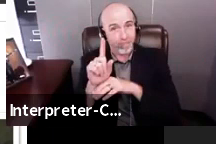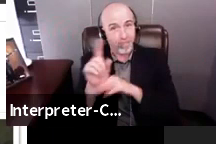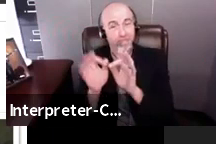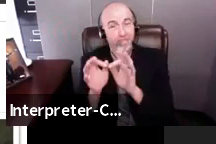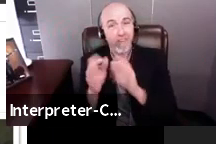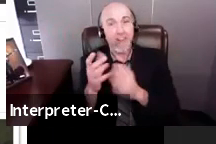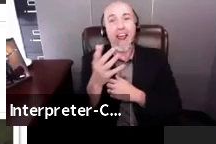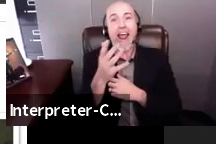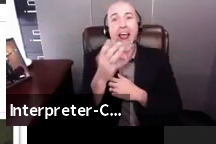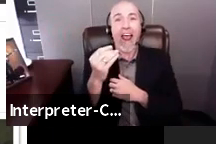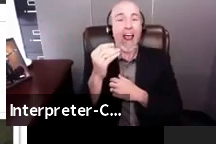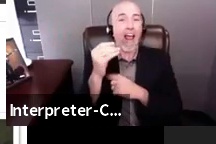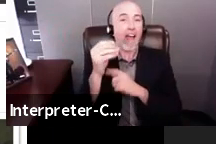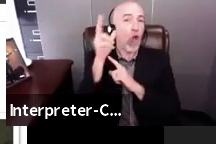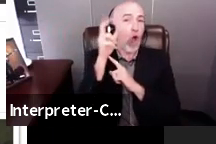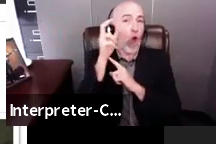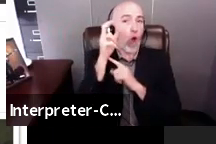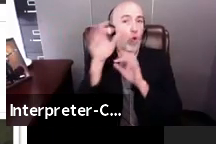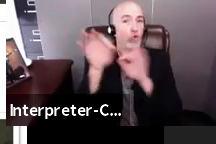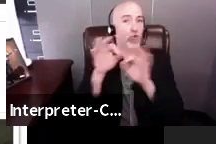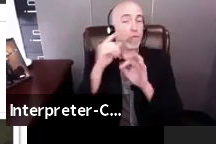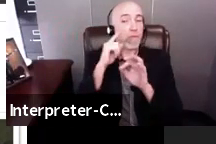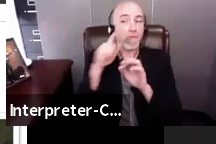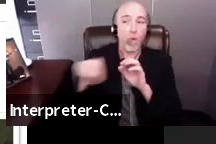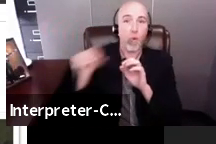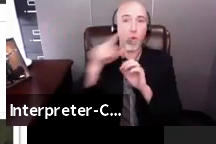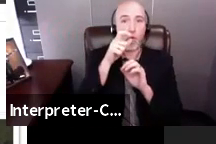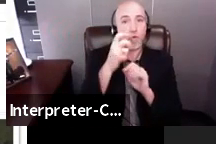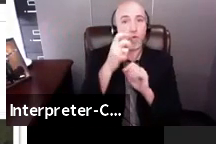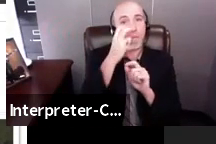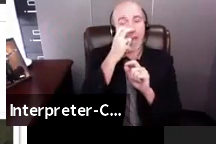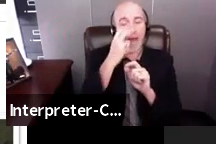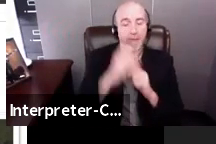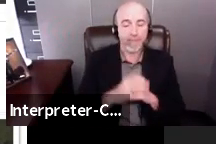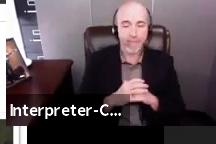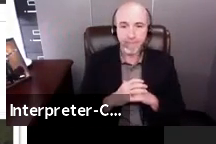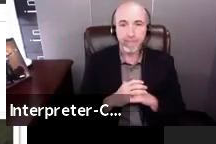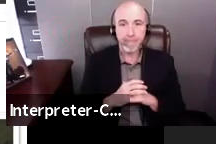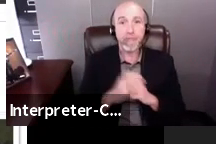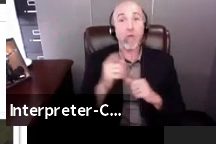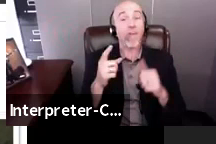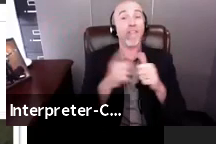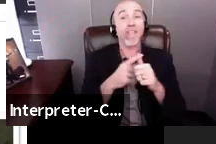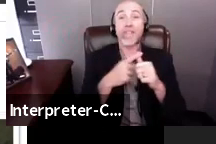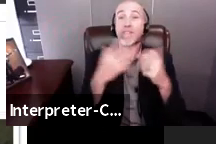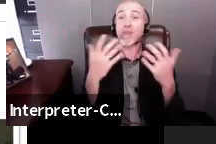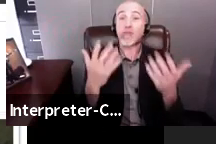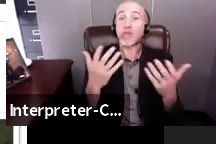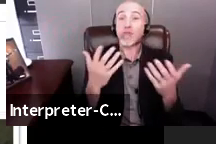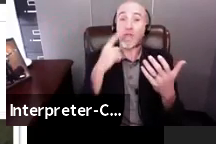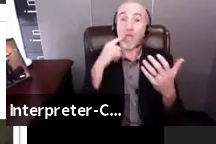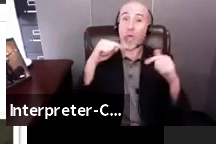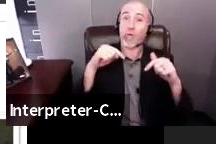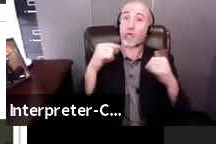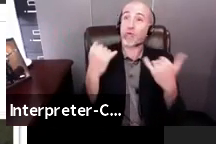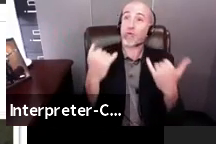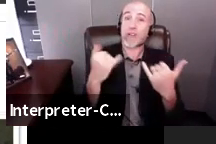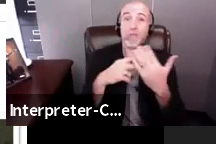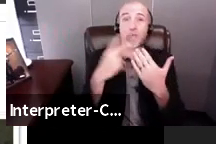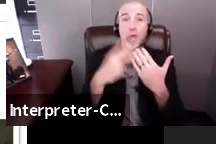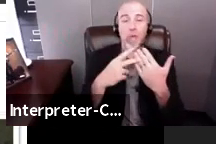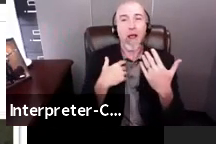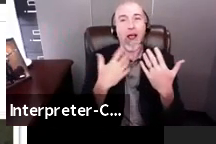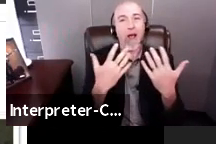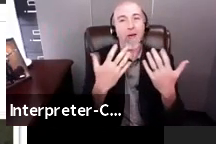audio description for our participants who are blind. All right, first up on our program, I would like to ask you to help me